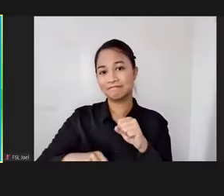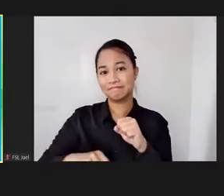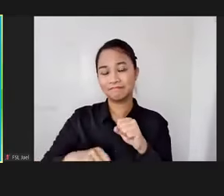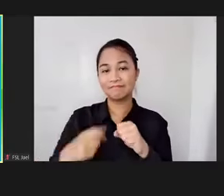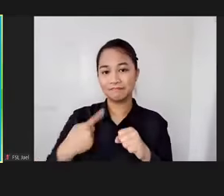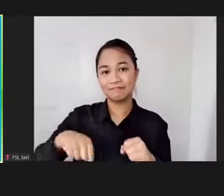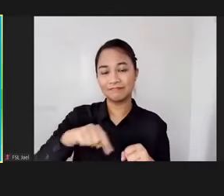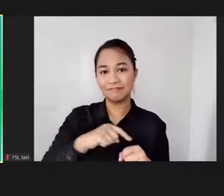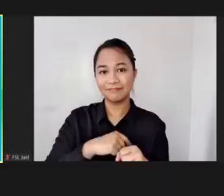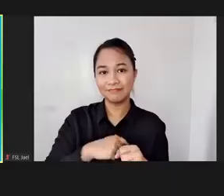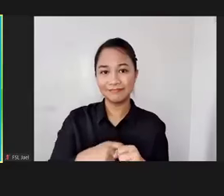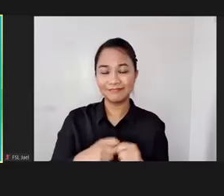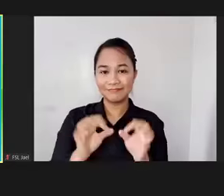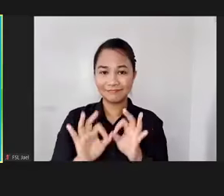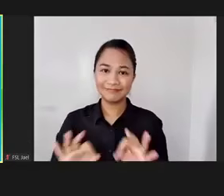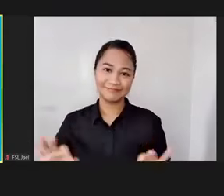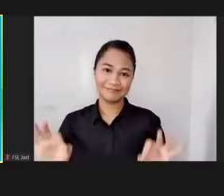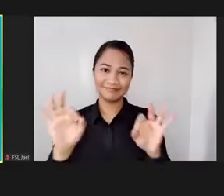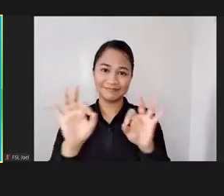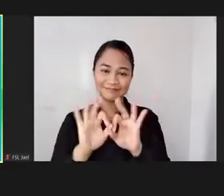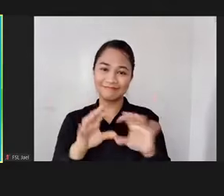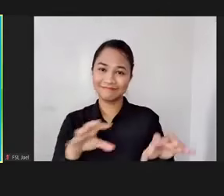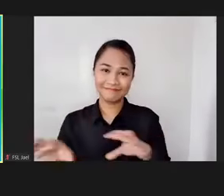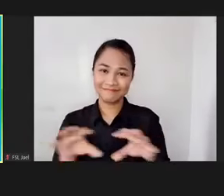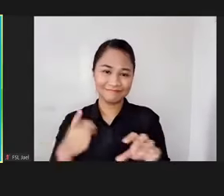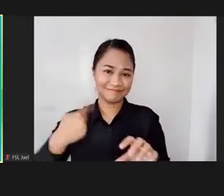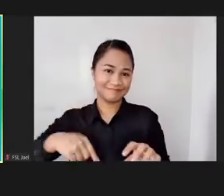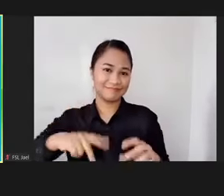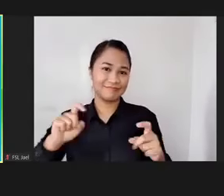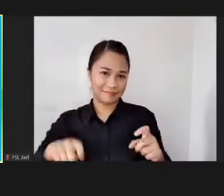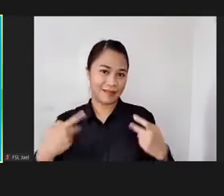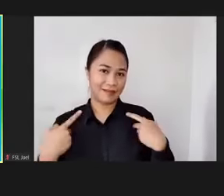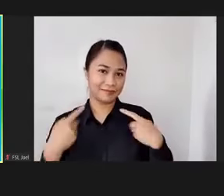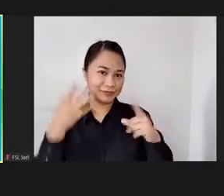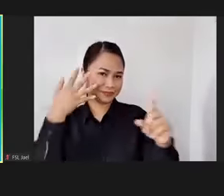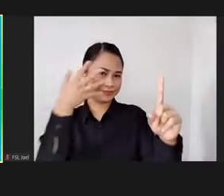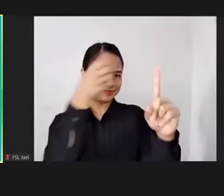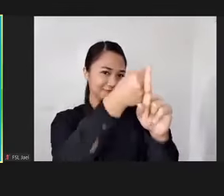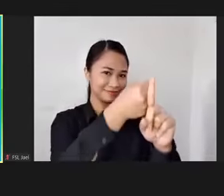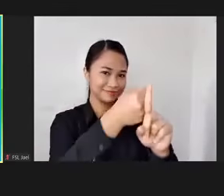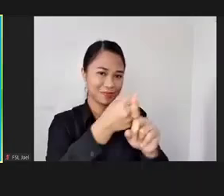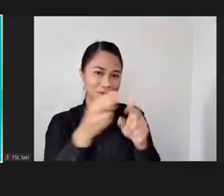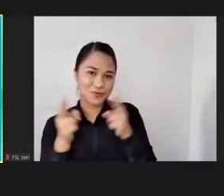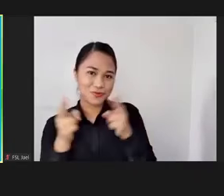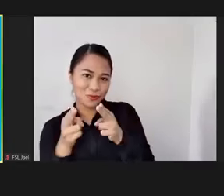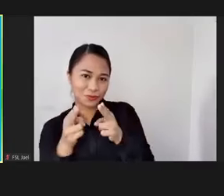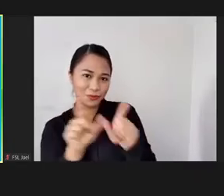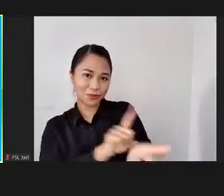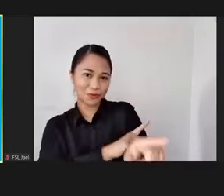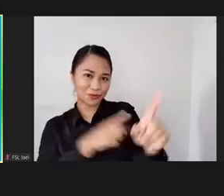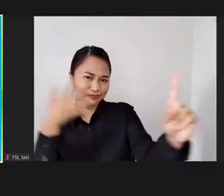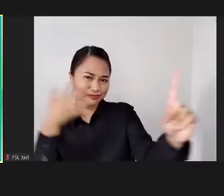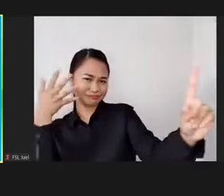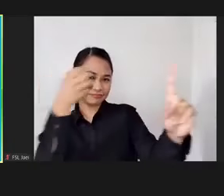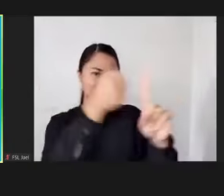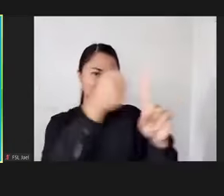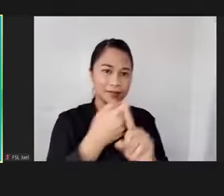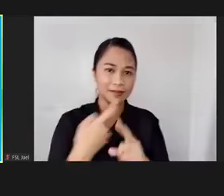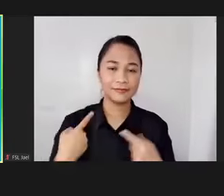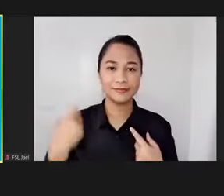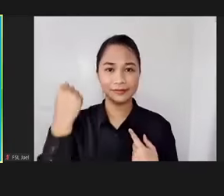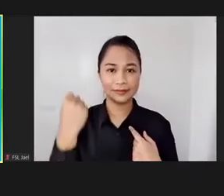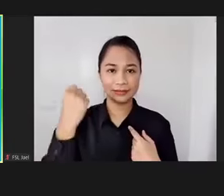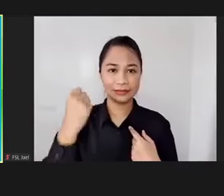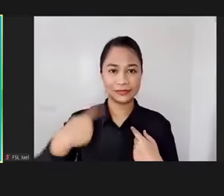of urgency to address short-term goals on feeding the hungriest in this country.